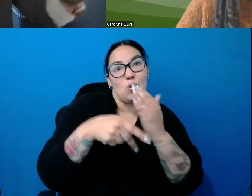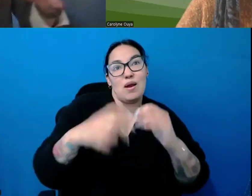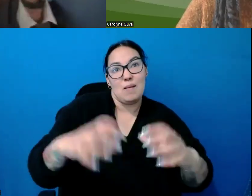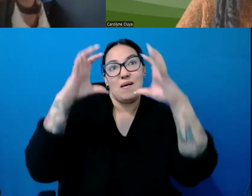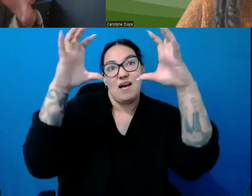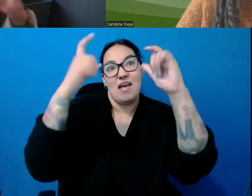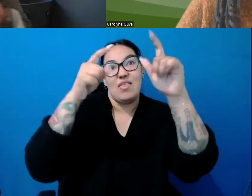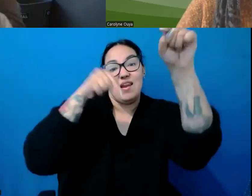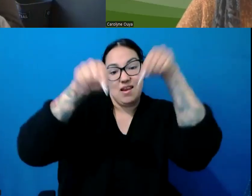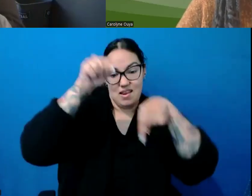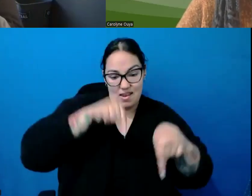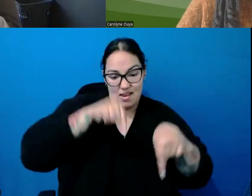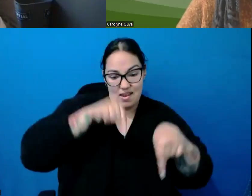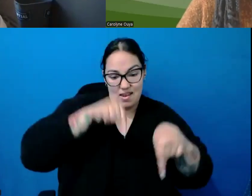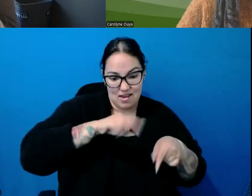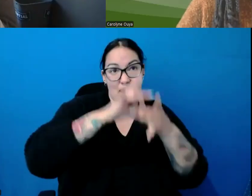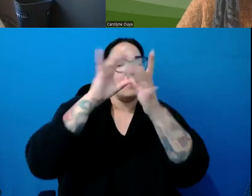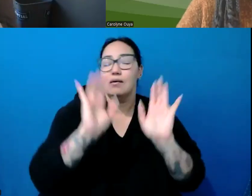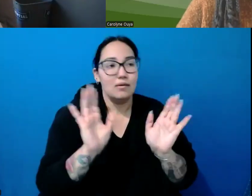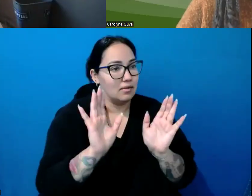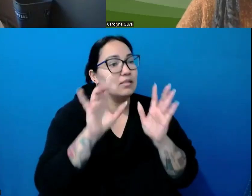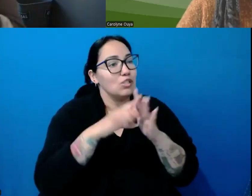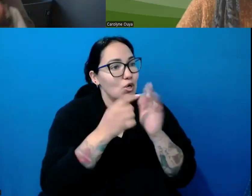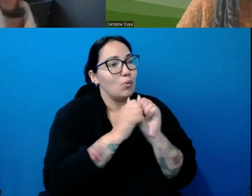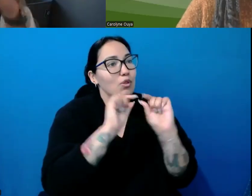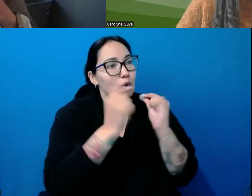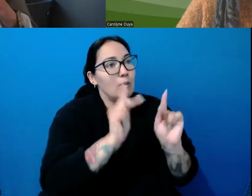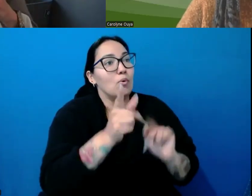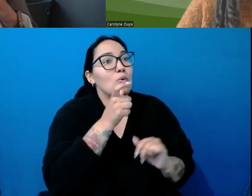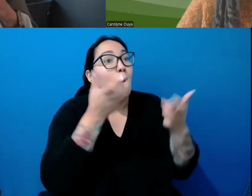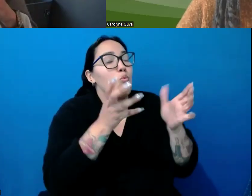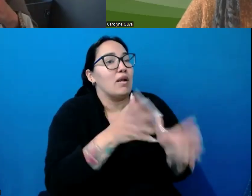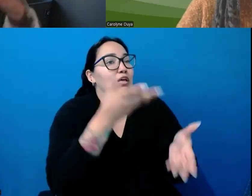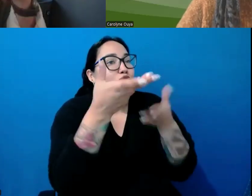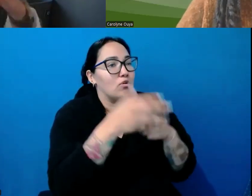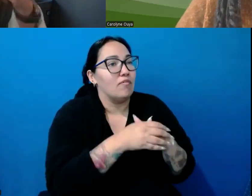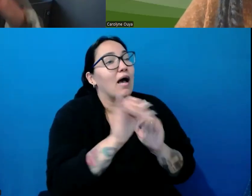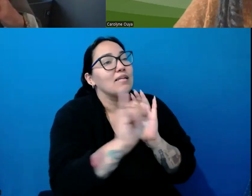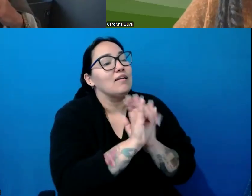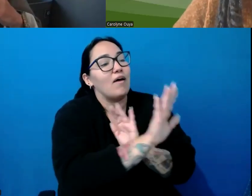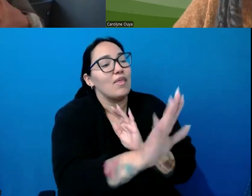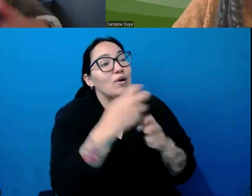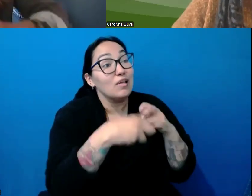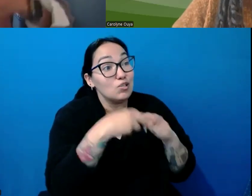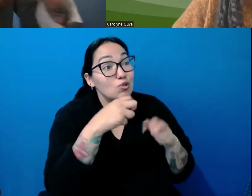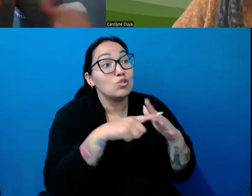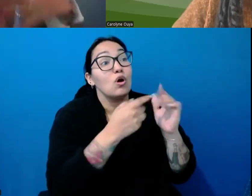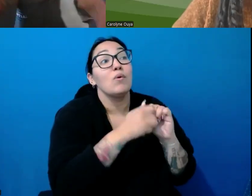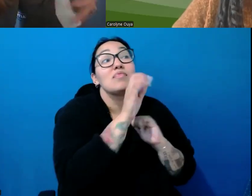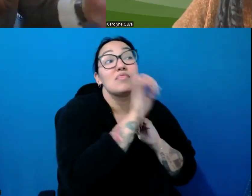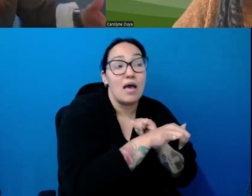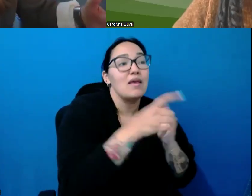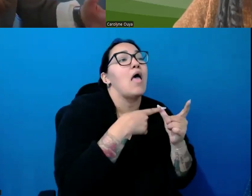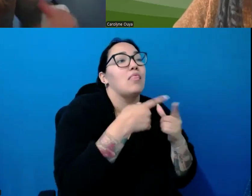backwards. I think start with a group of people that you are helping and serving. Identify an issue they have and start there, and it will roll